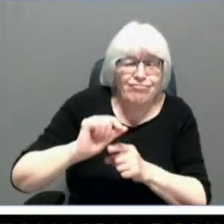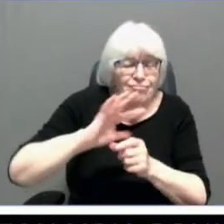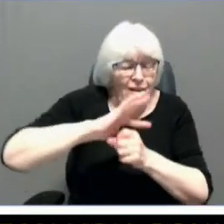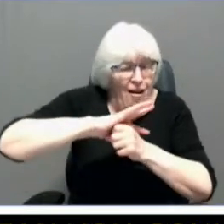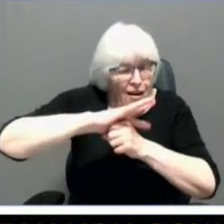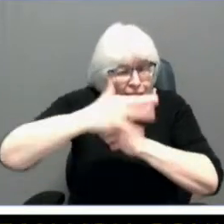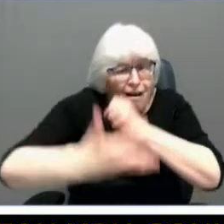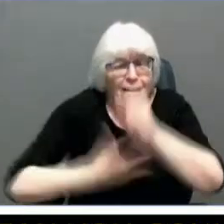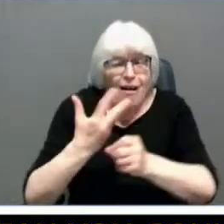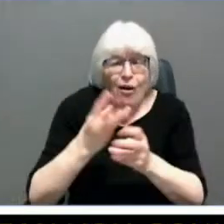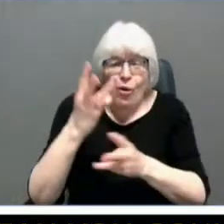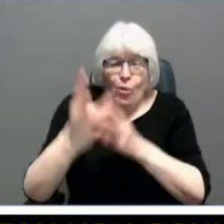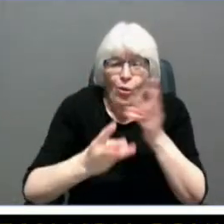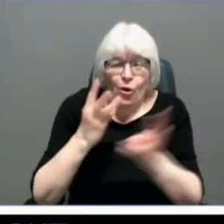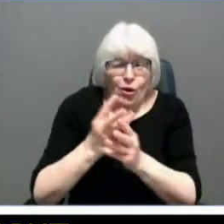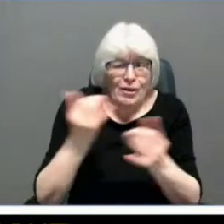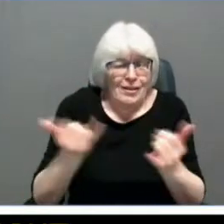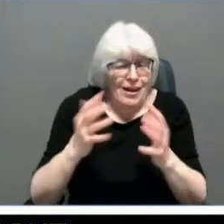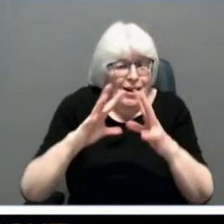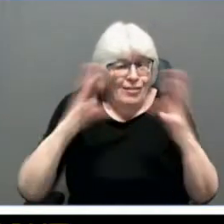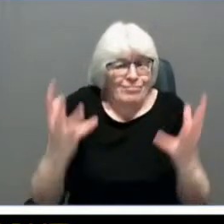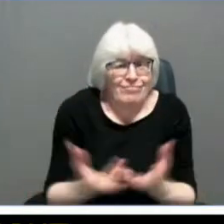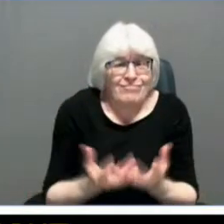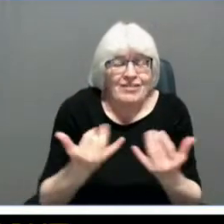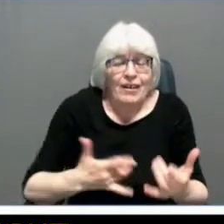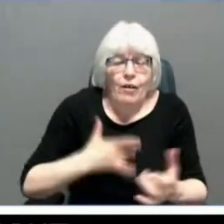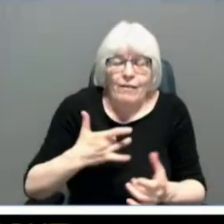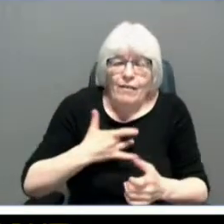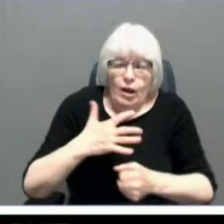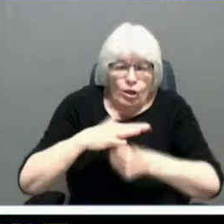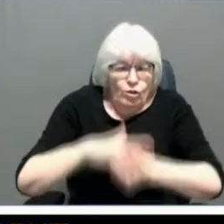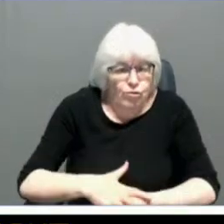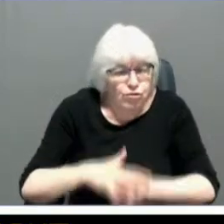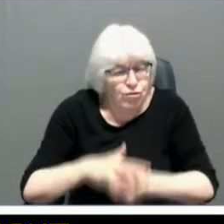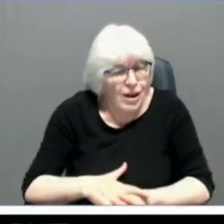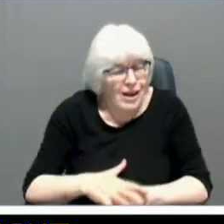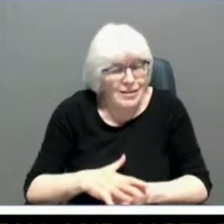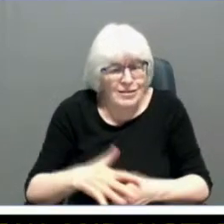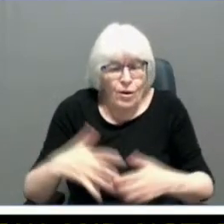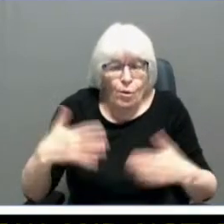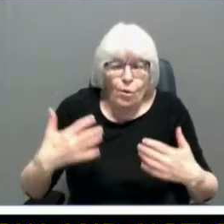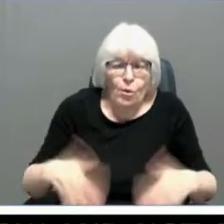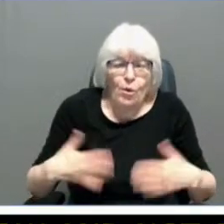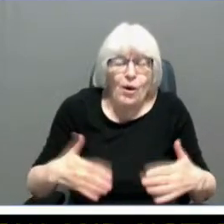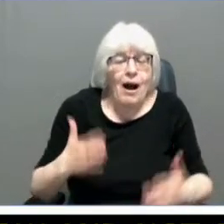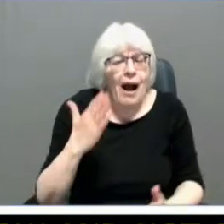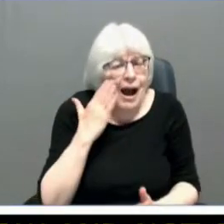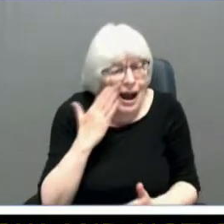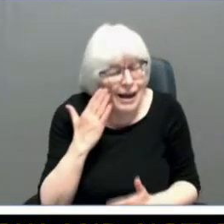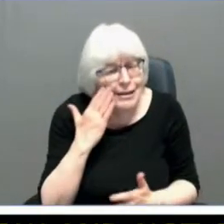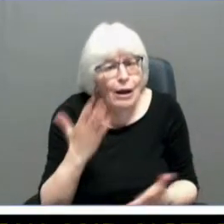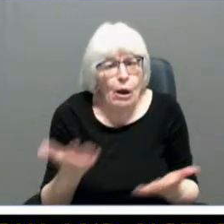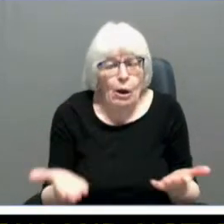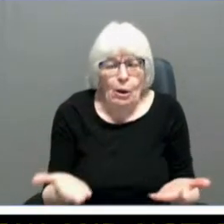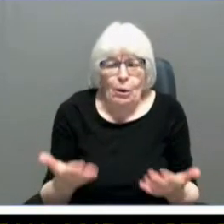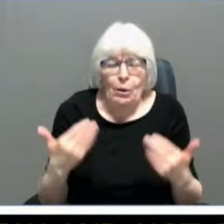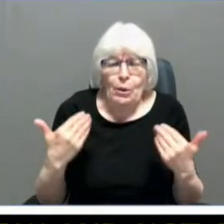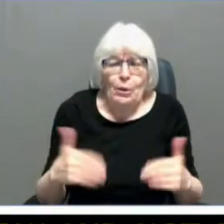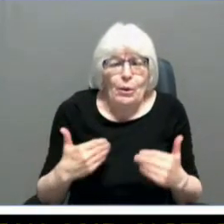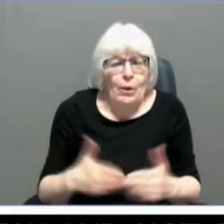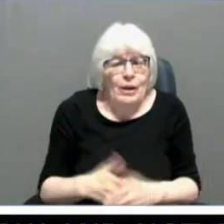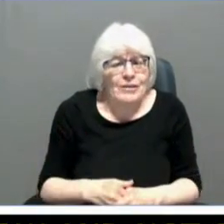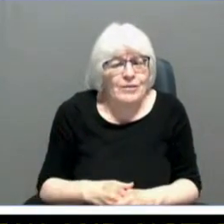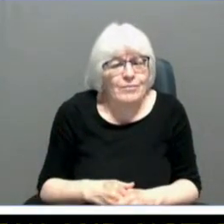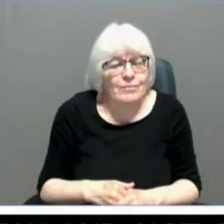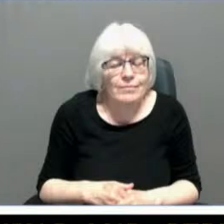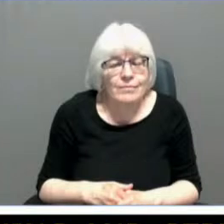and neighbors and our communities is significant. We know that for sure. And I think really as we look forward and say,